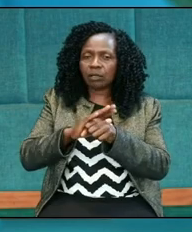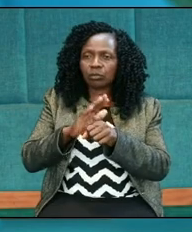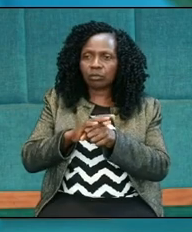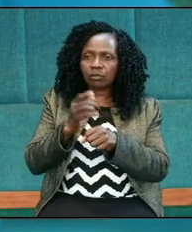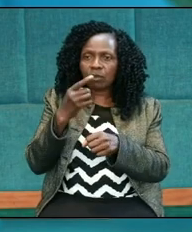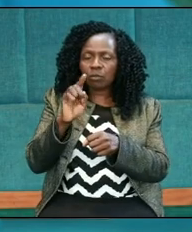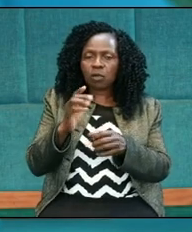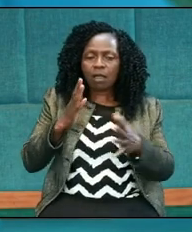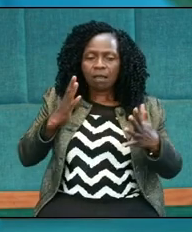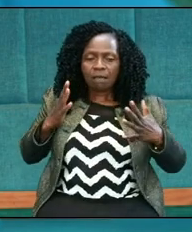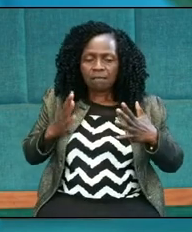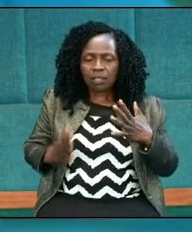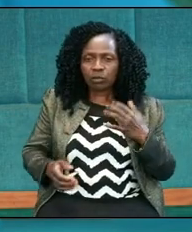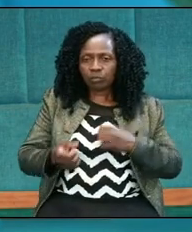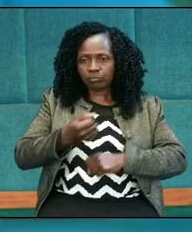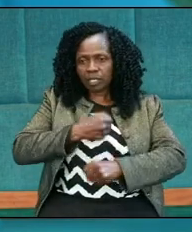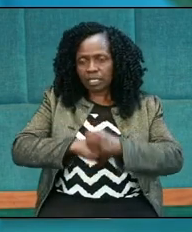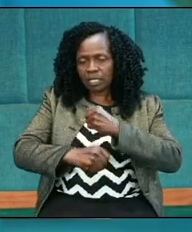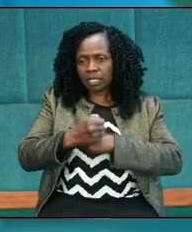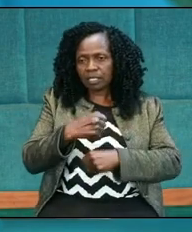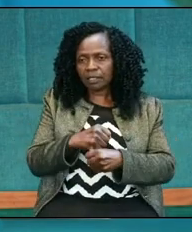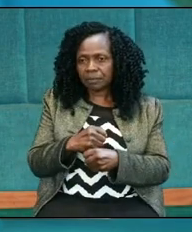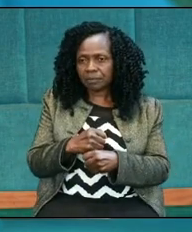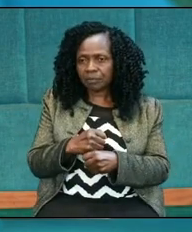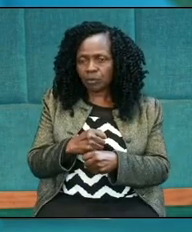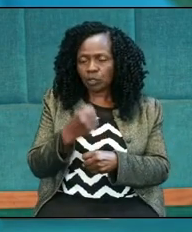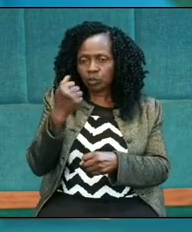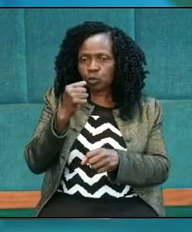exercises. And therefore, if you can't do it for the